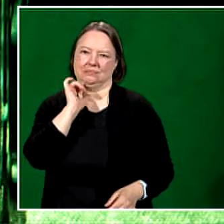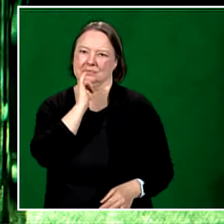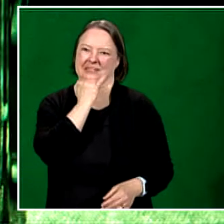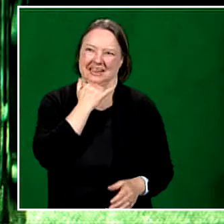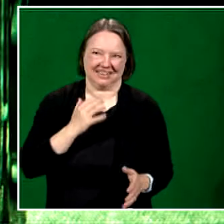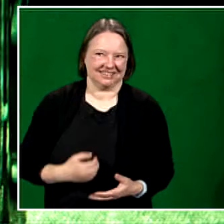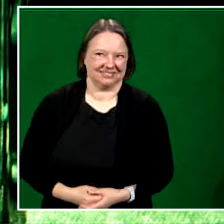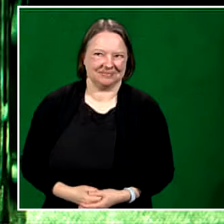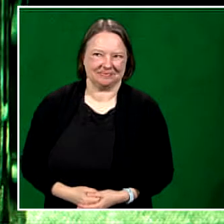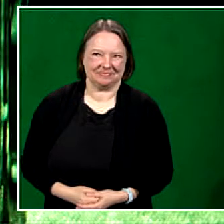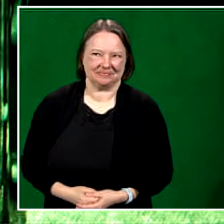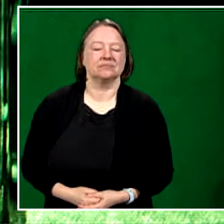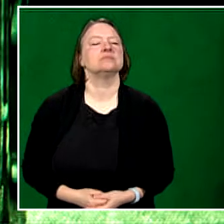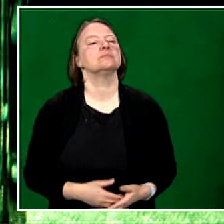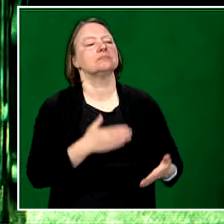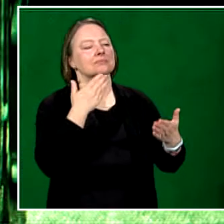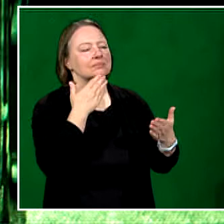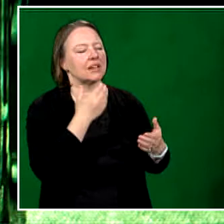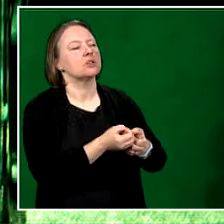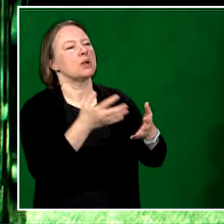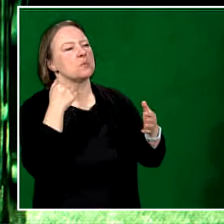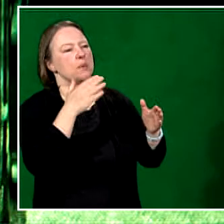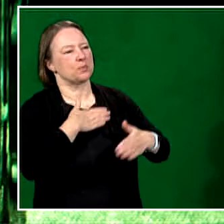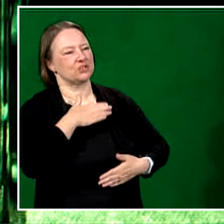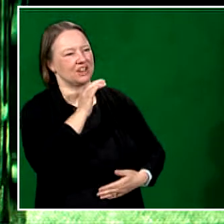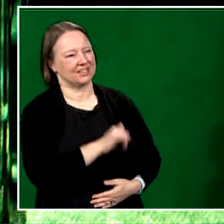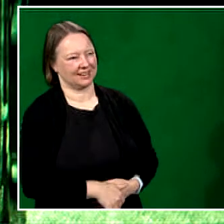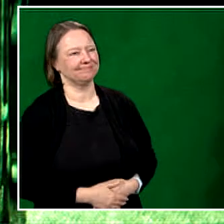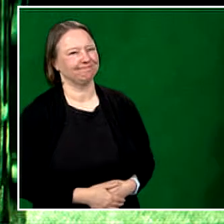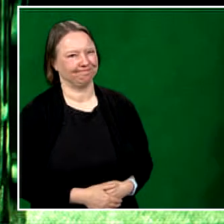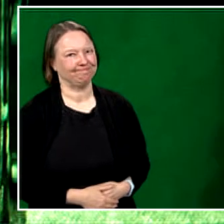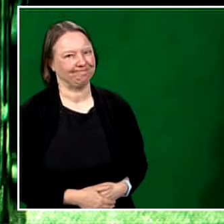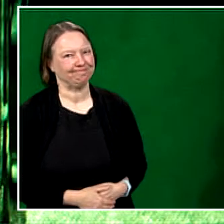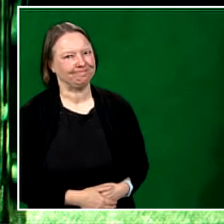mistake. Thank you so much. I appreciate that.